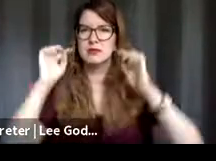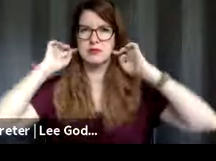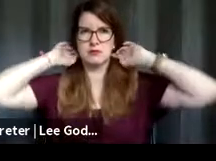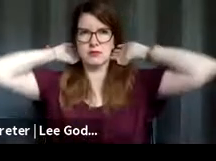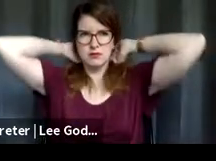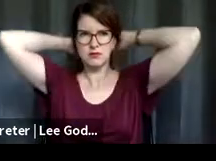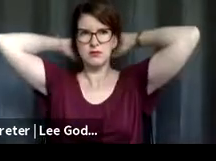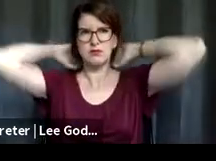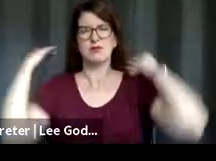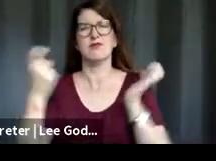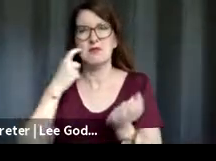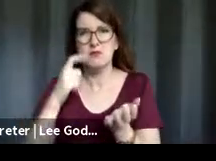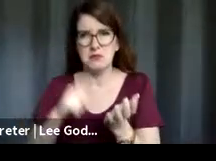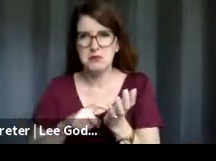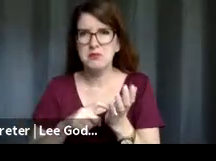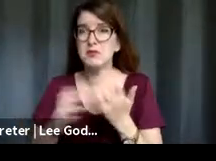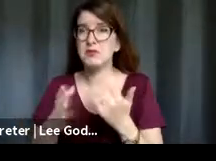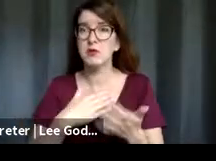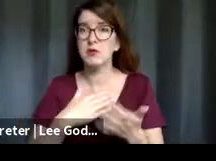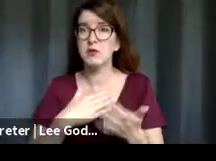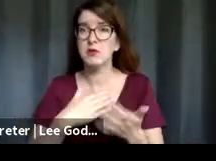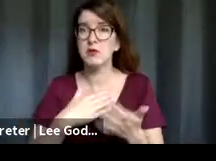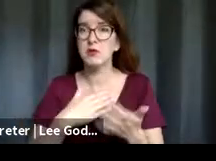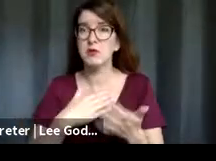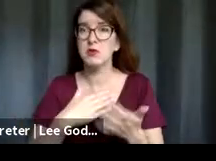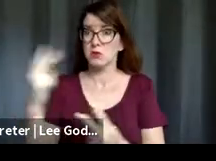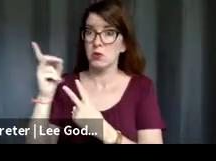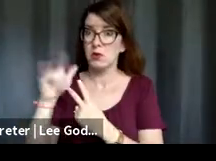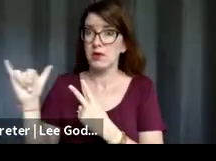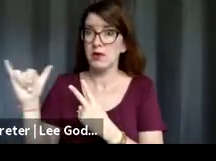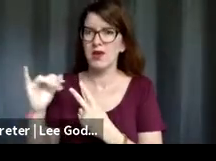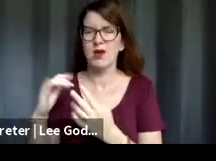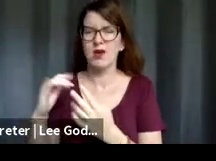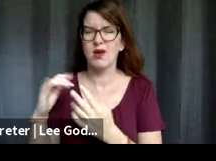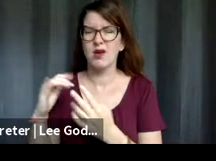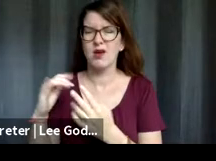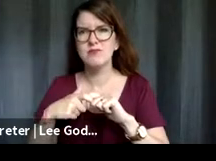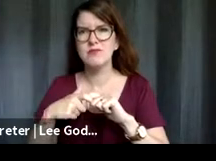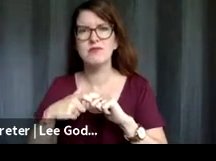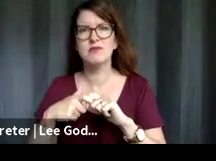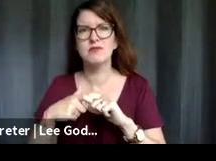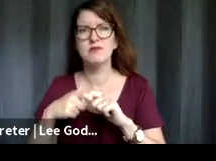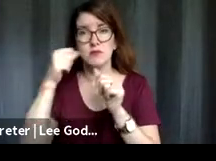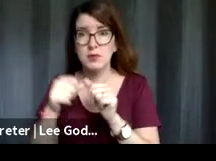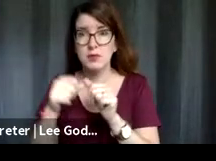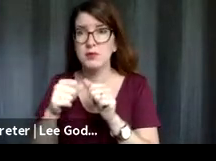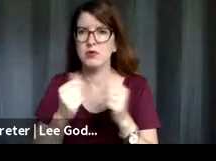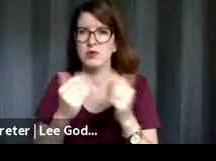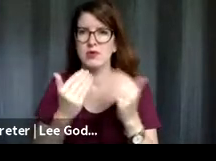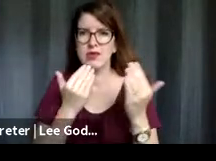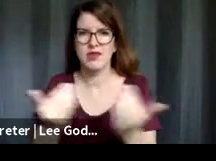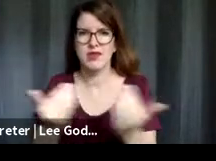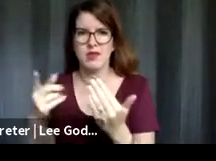just acknowledge that though this week is Memorial Day, I wanted to pause and take a second to remember and to